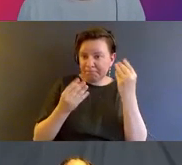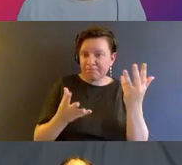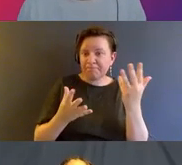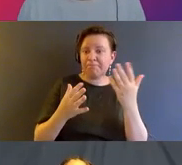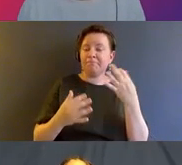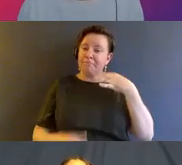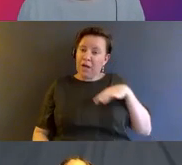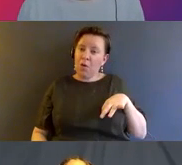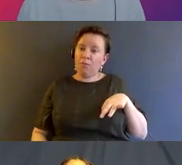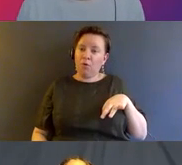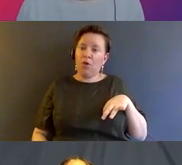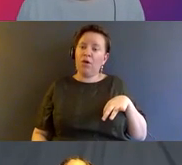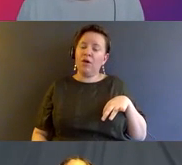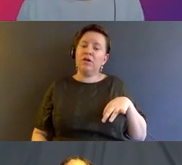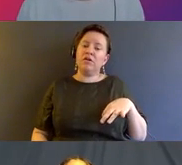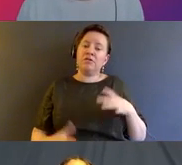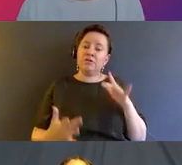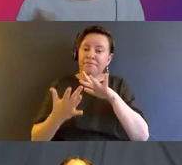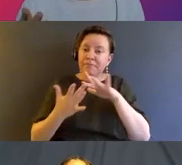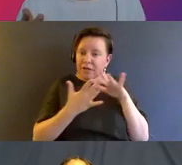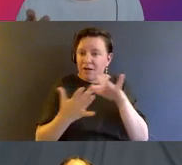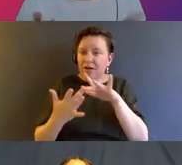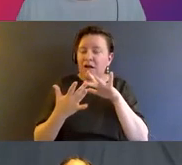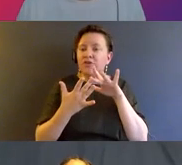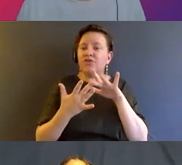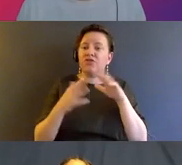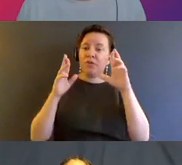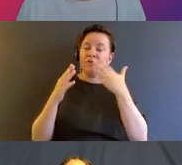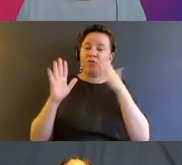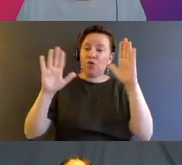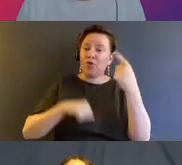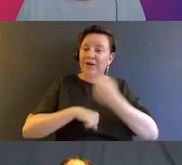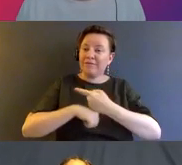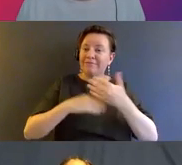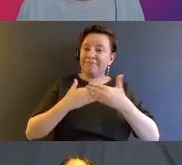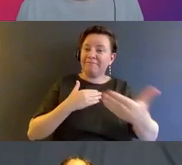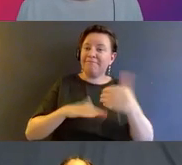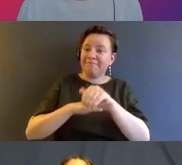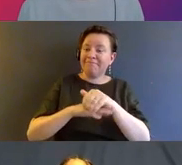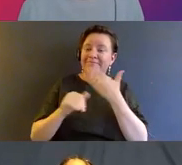So please stay in touch, and hope you have a great evening. Take care.